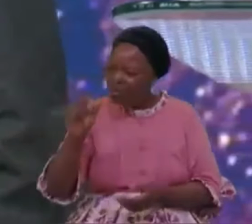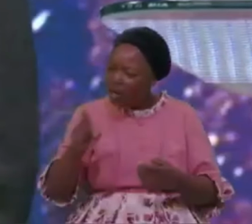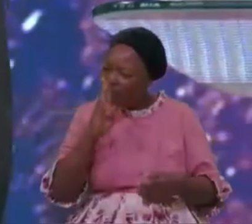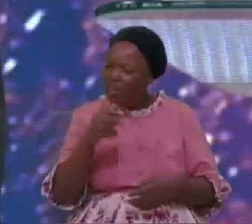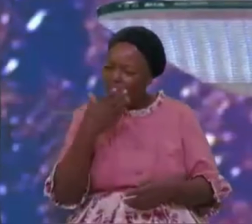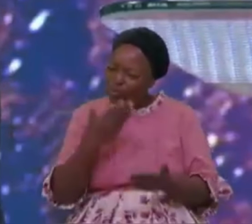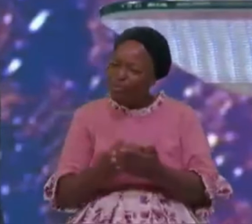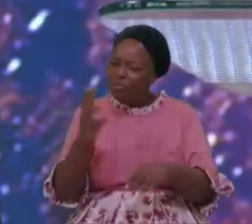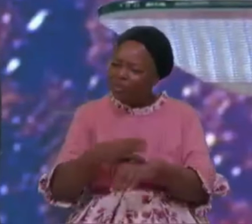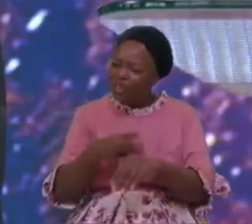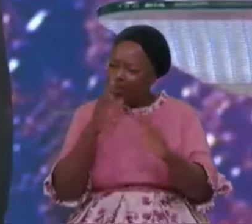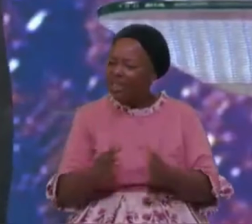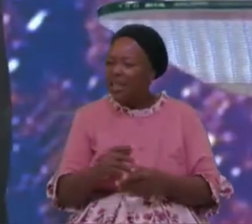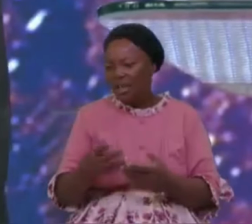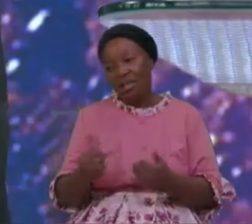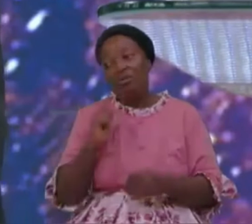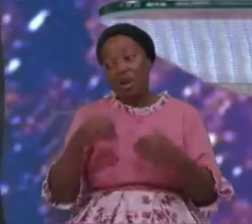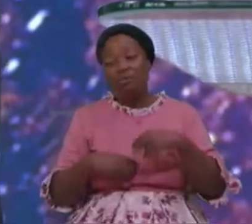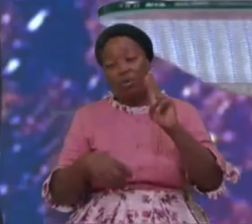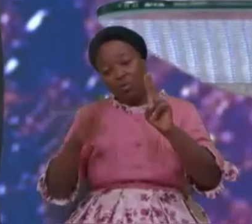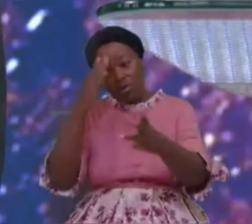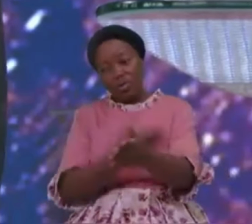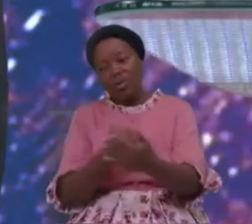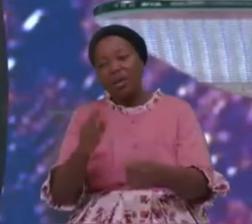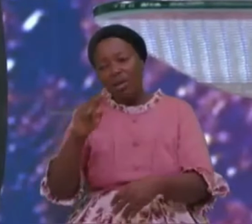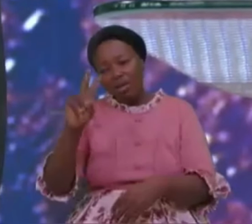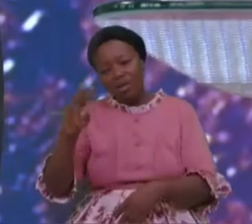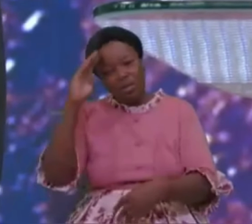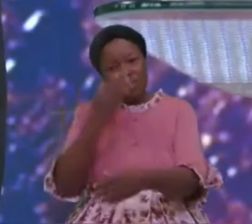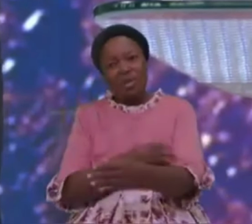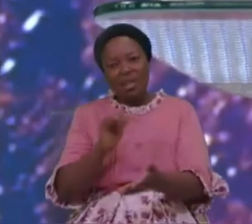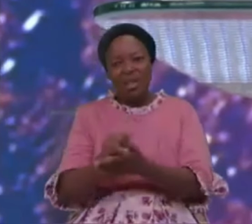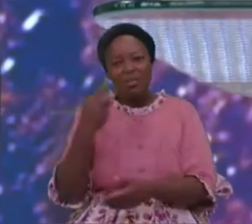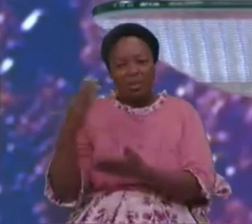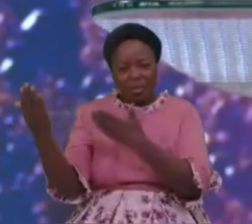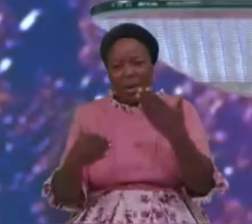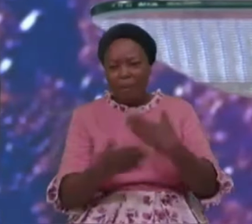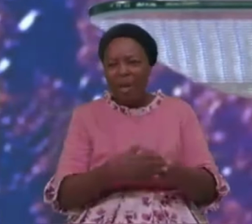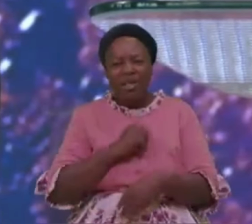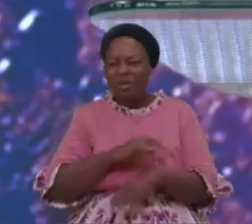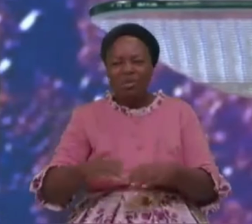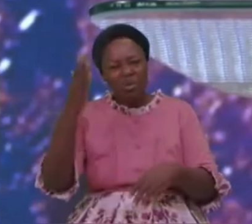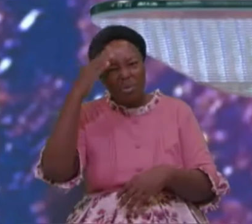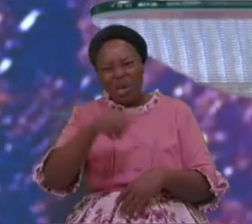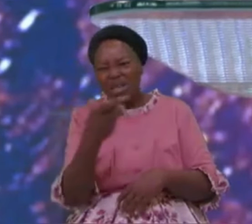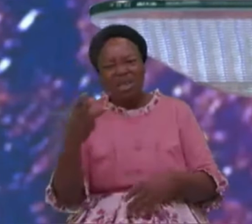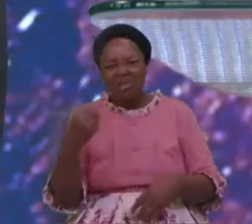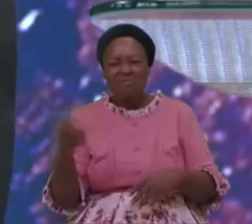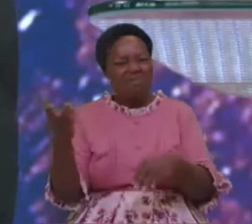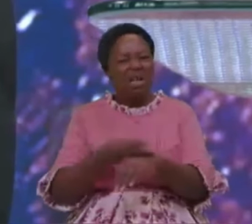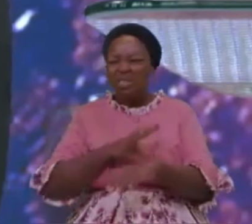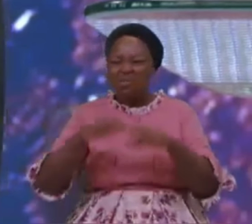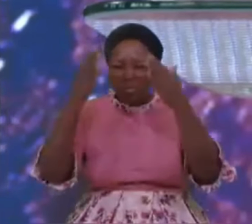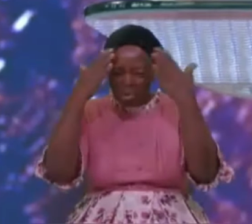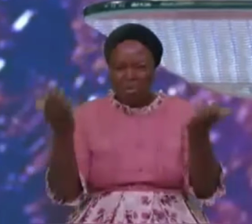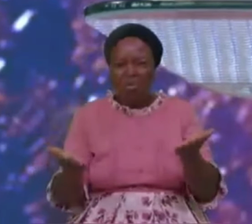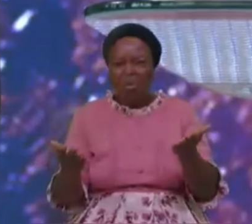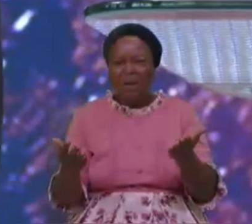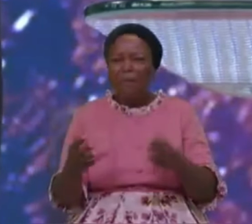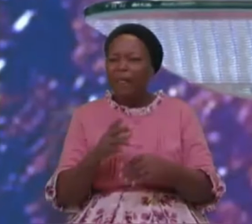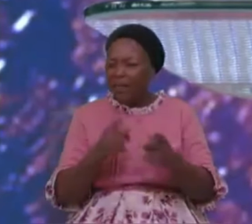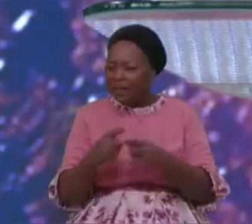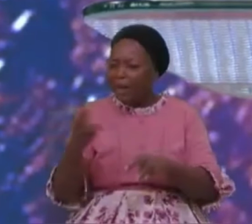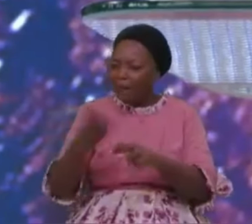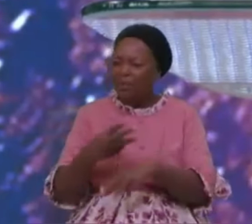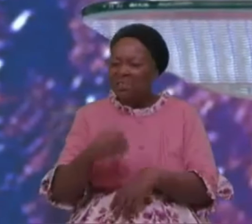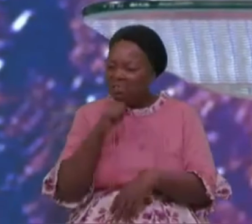now look at the two sons that you have, the sons that were brought back. They know nothing of mathematics. Mathematics is not